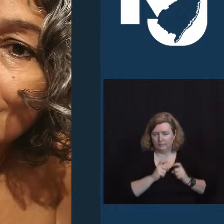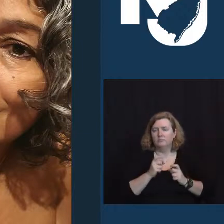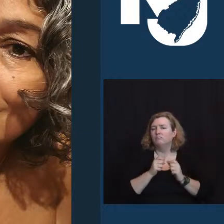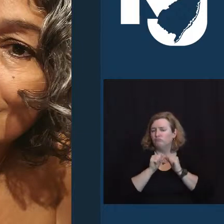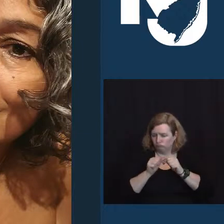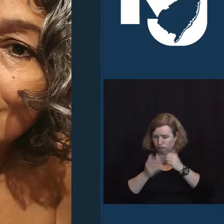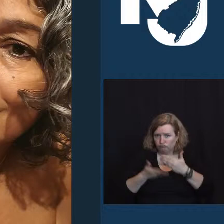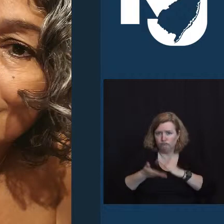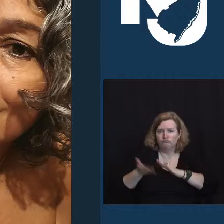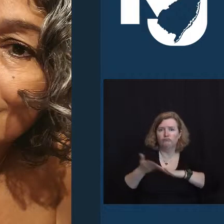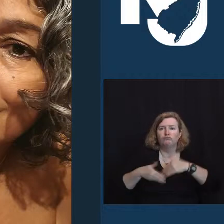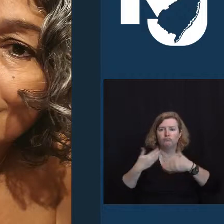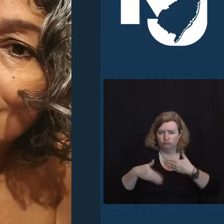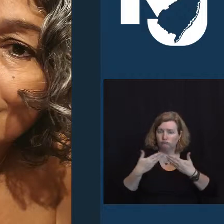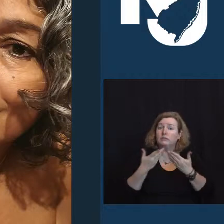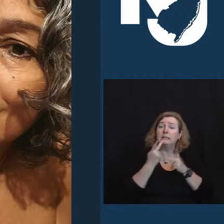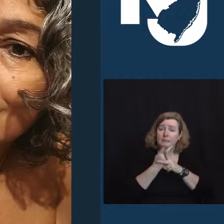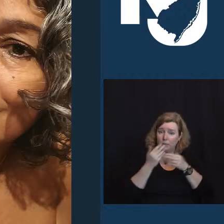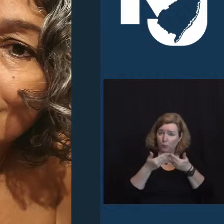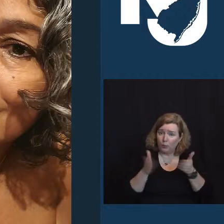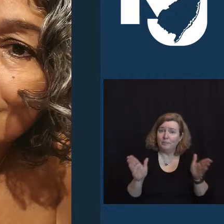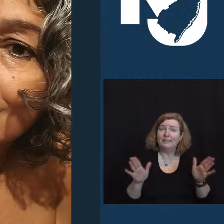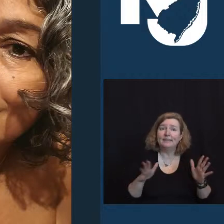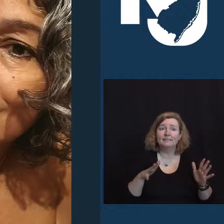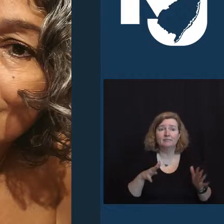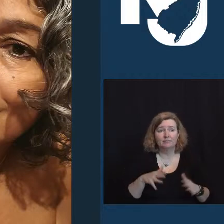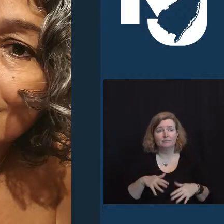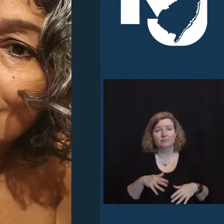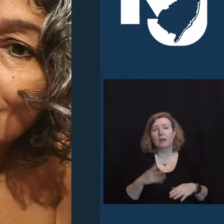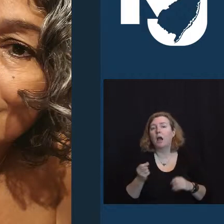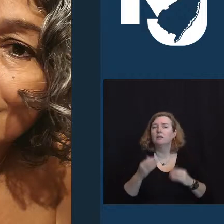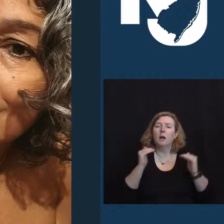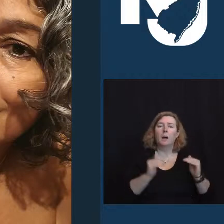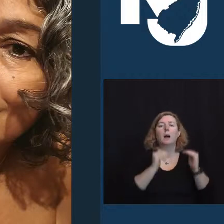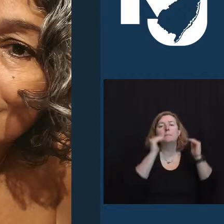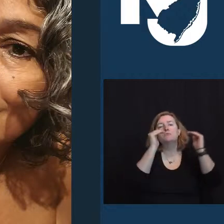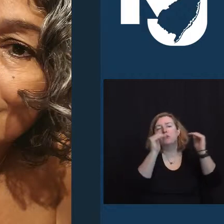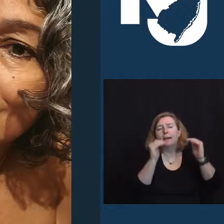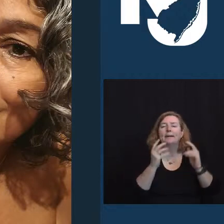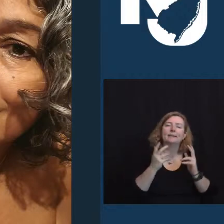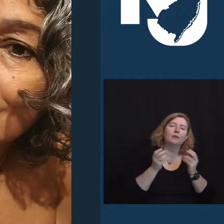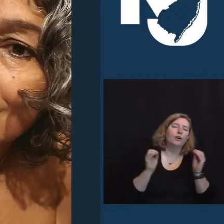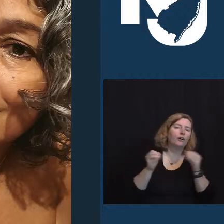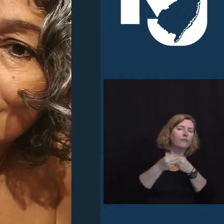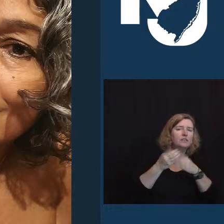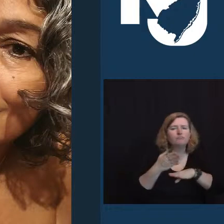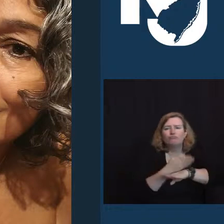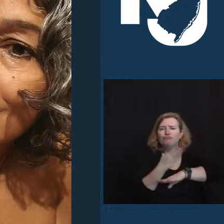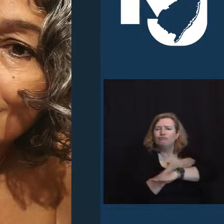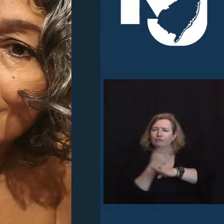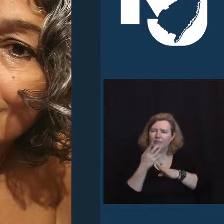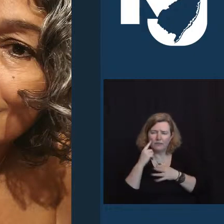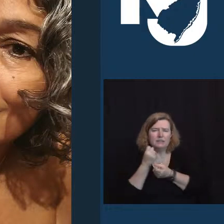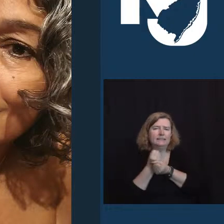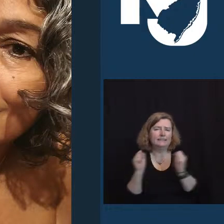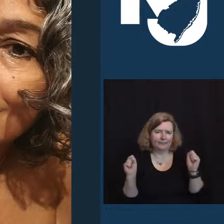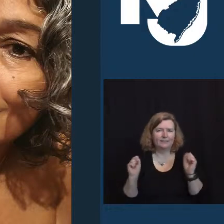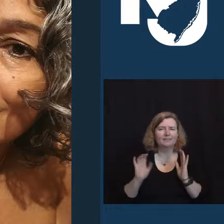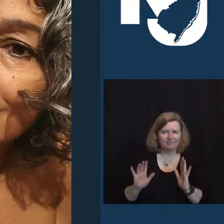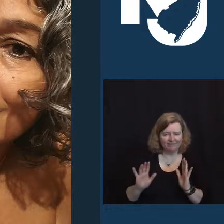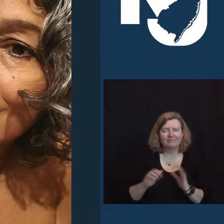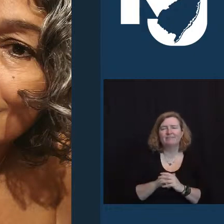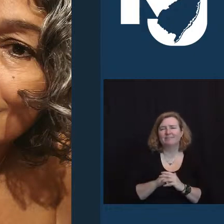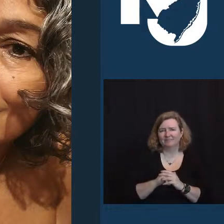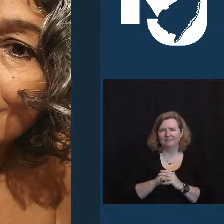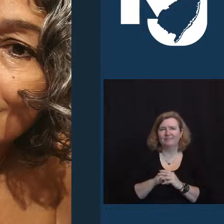office and make it a safe and more comfortable place for her staff and clients when she reopened. Doris also became a sort